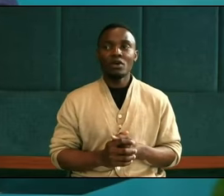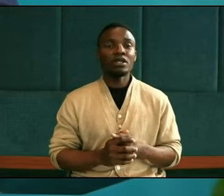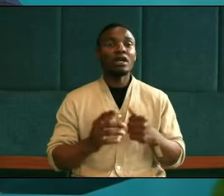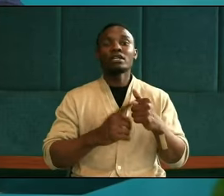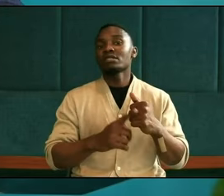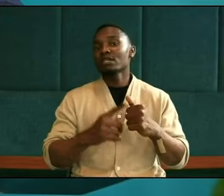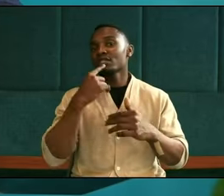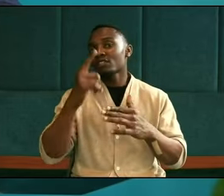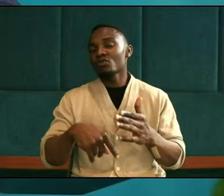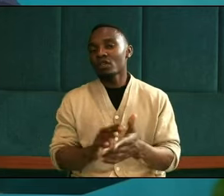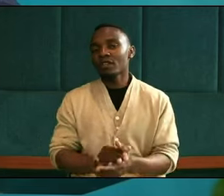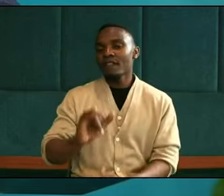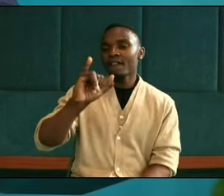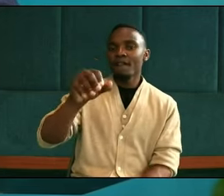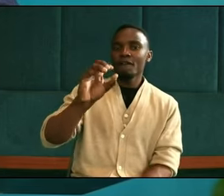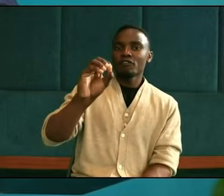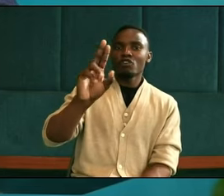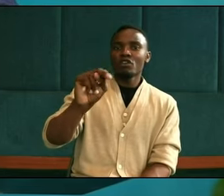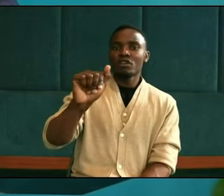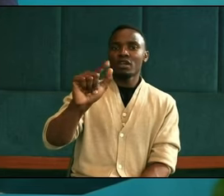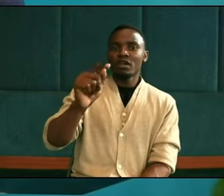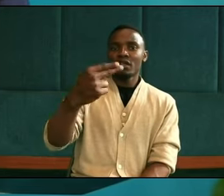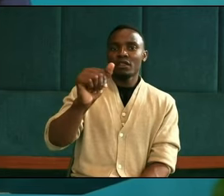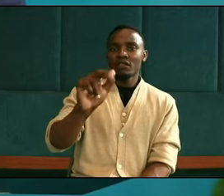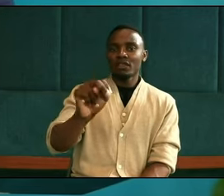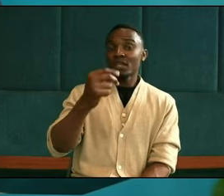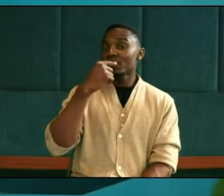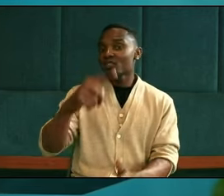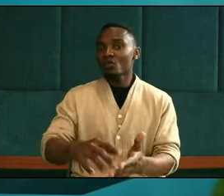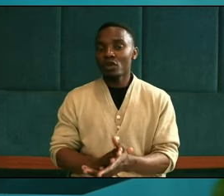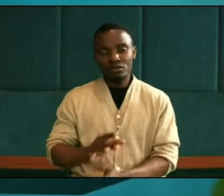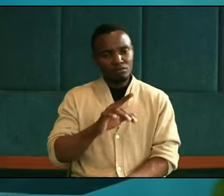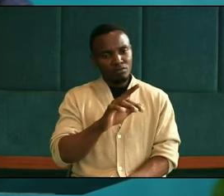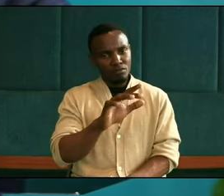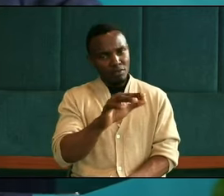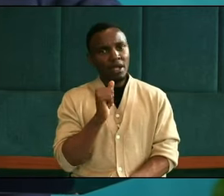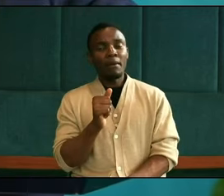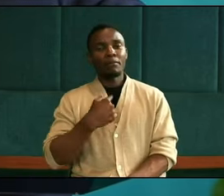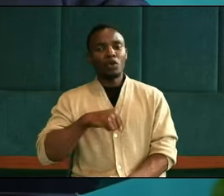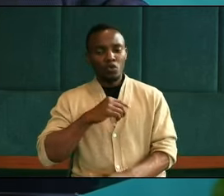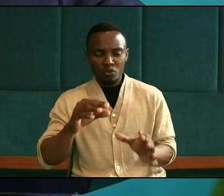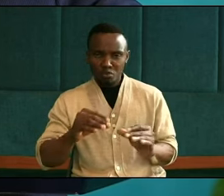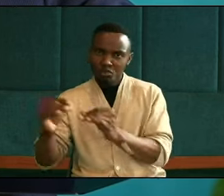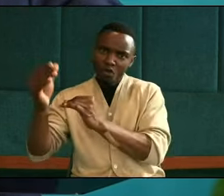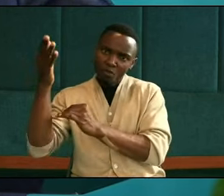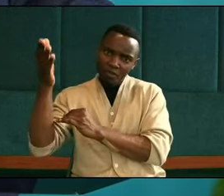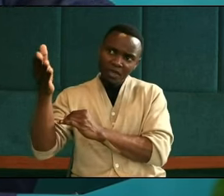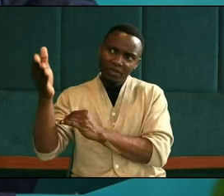Jonathan said to the young armor bearer, come, let's go over to the outpost of